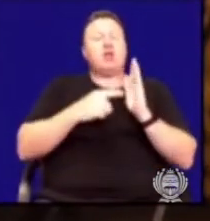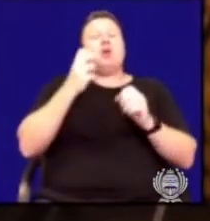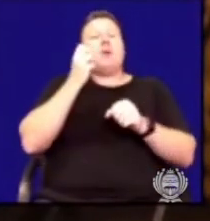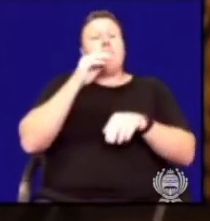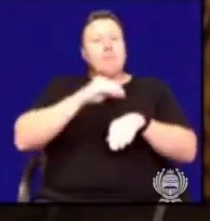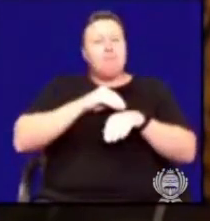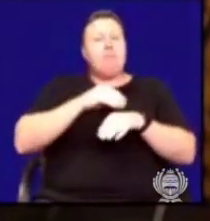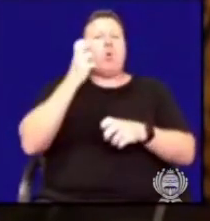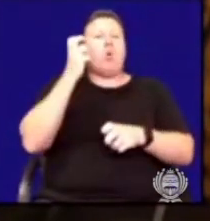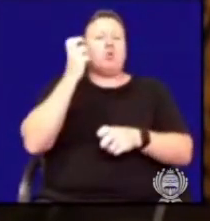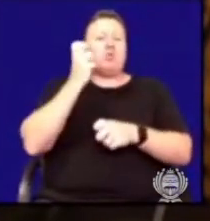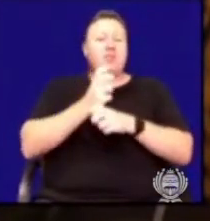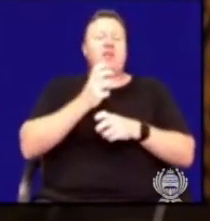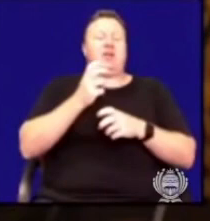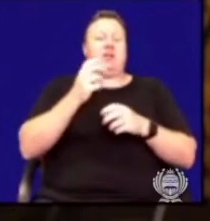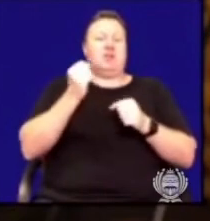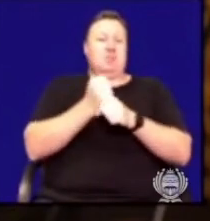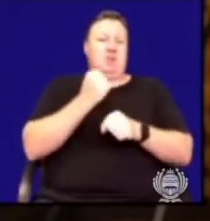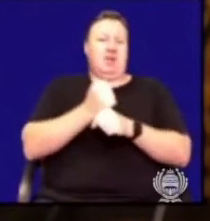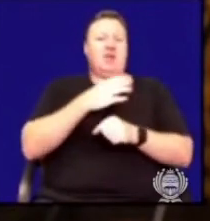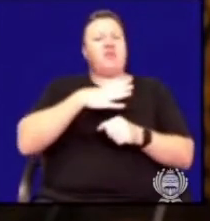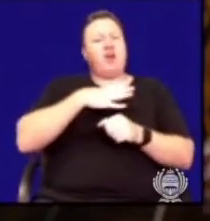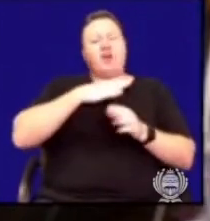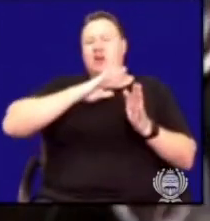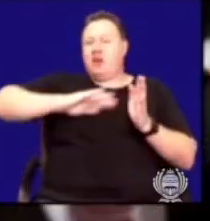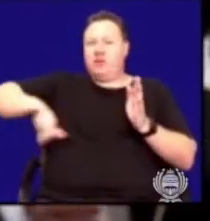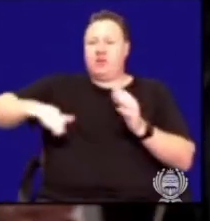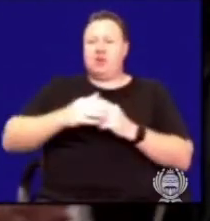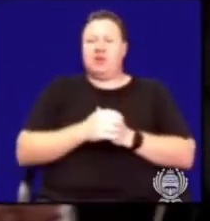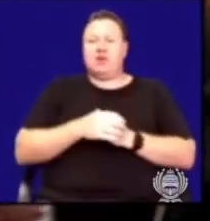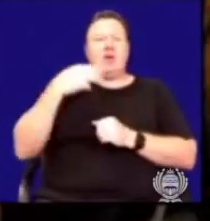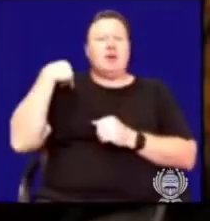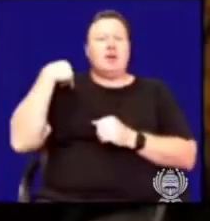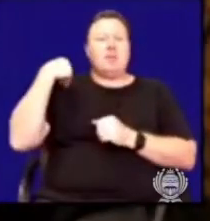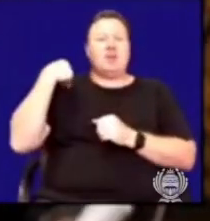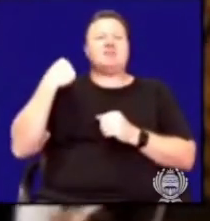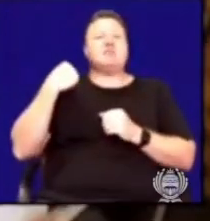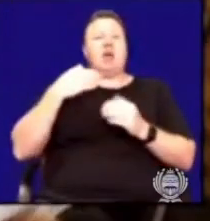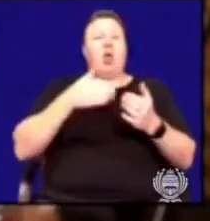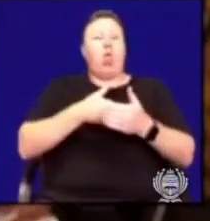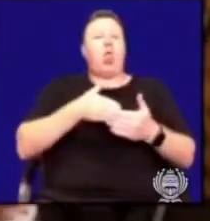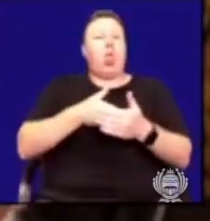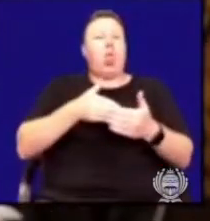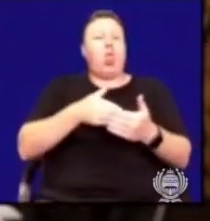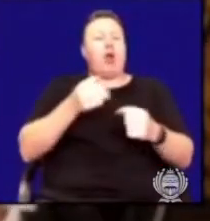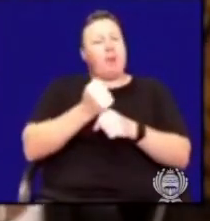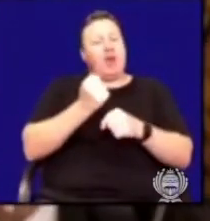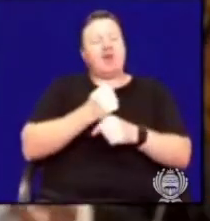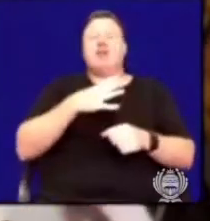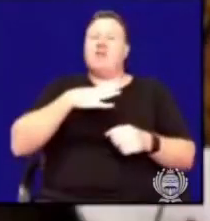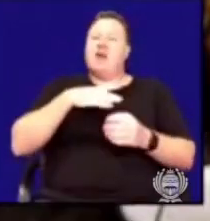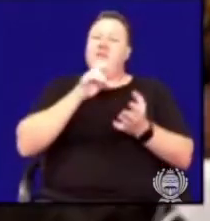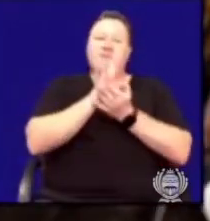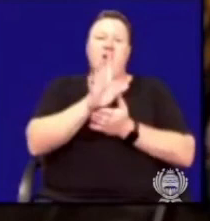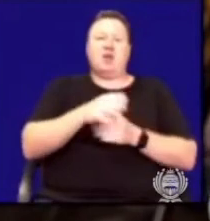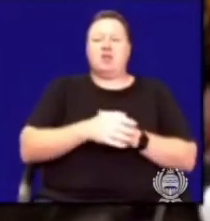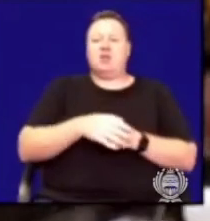difficult, then bin it. And if there is a minister that seeks to frustrate it, then fire them. You will have